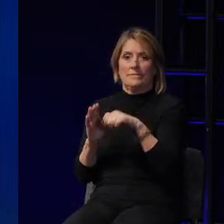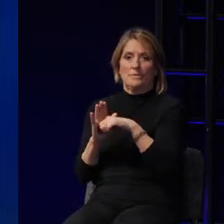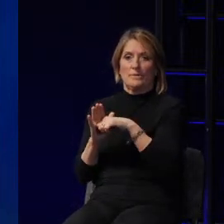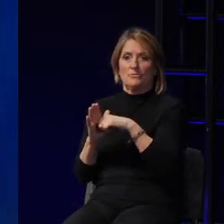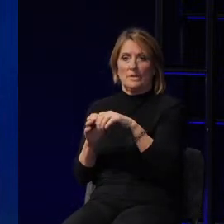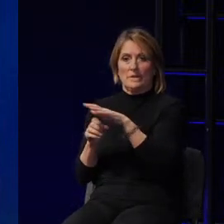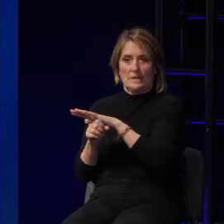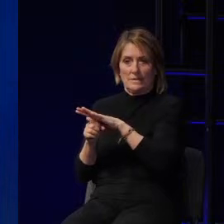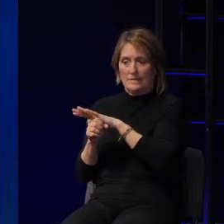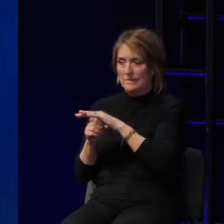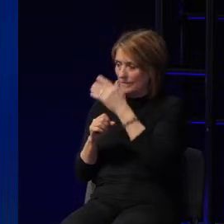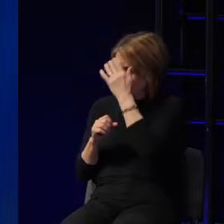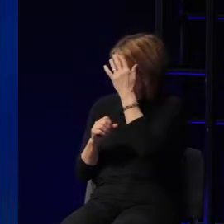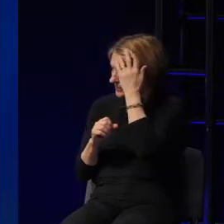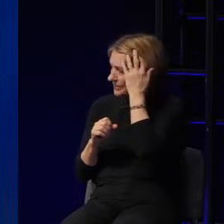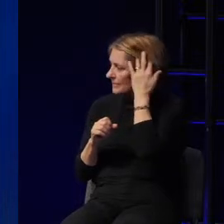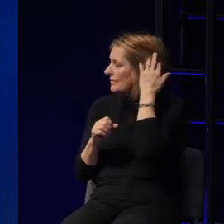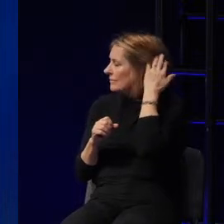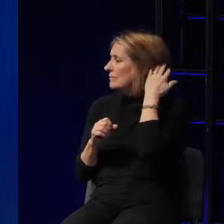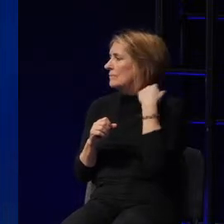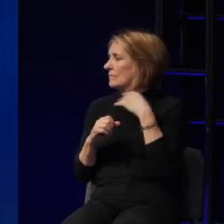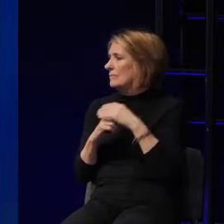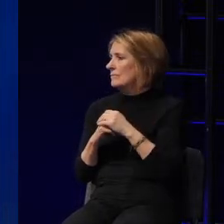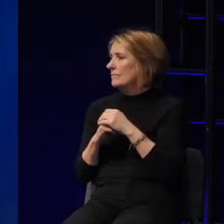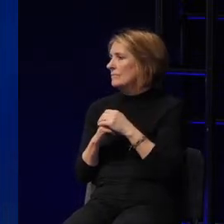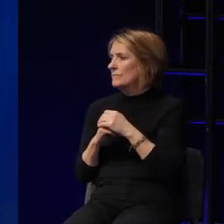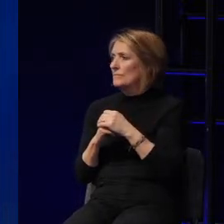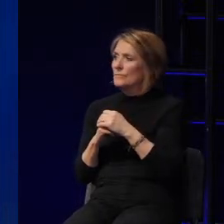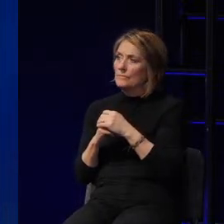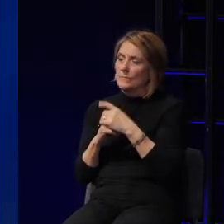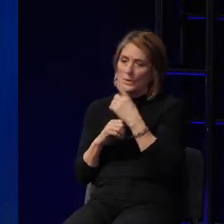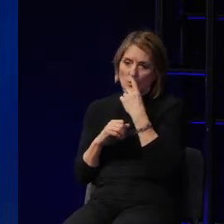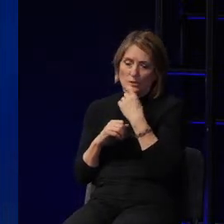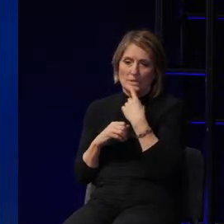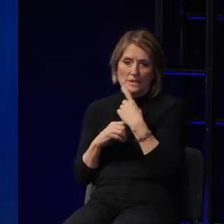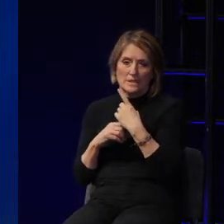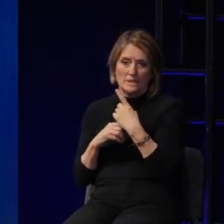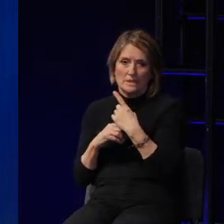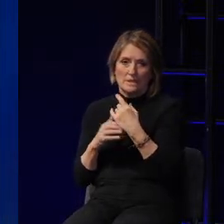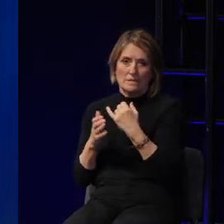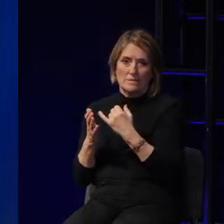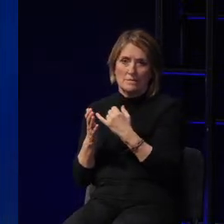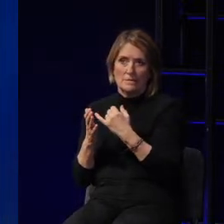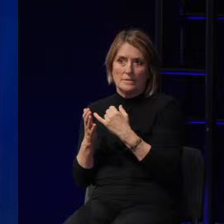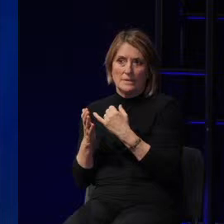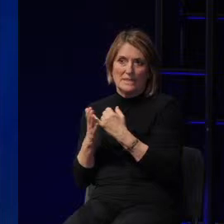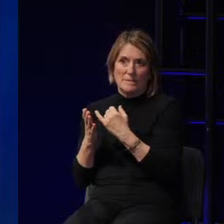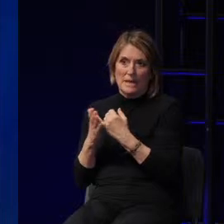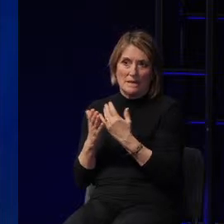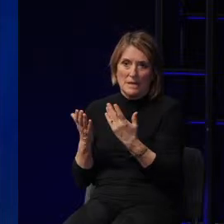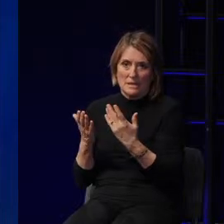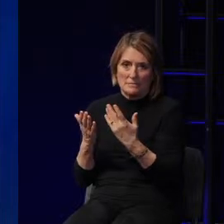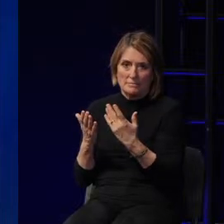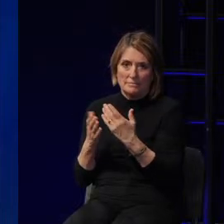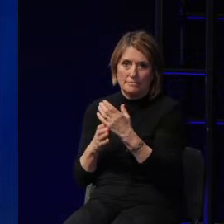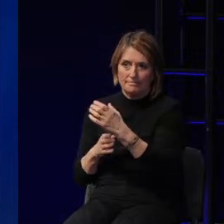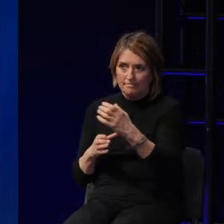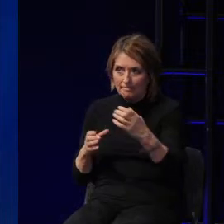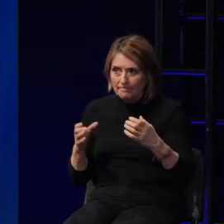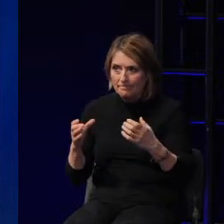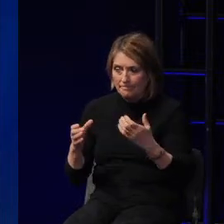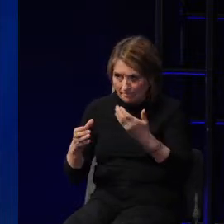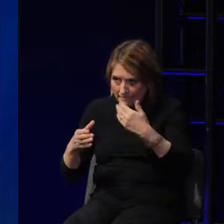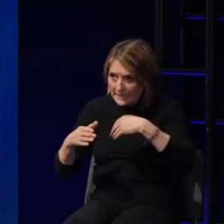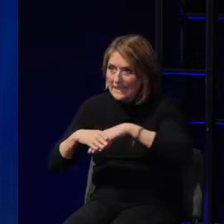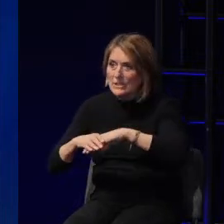the one we just showed, and it could also, you could say this is about Big Short or something. You put yourself into the story